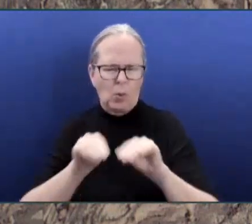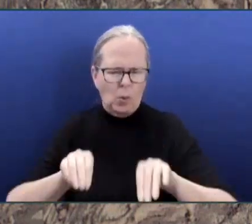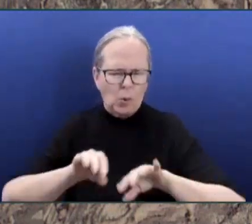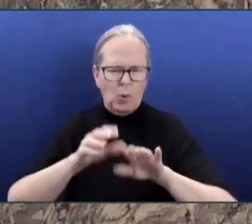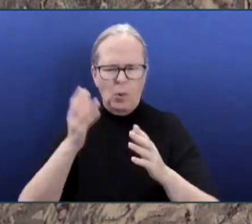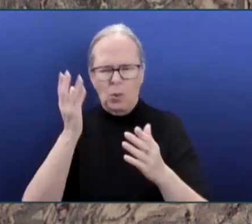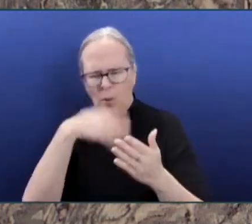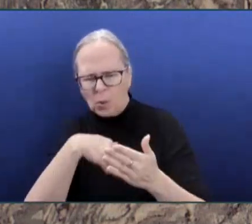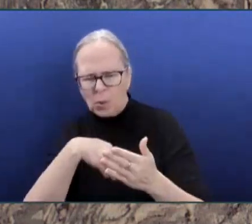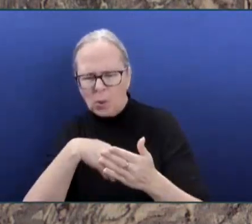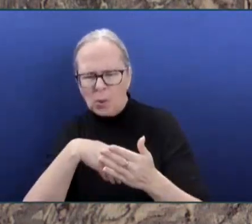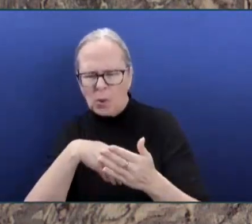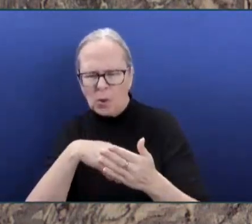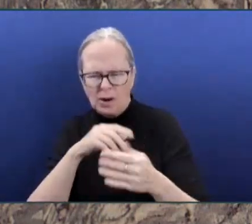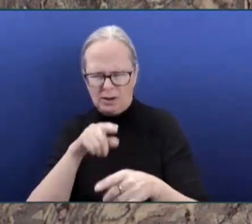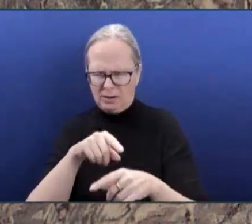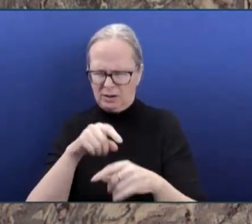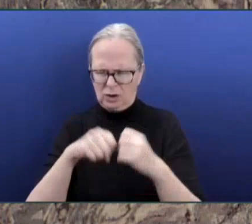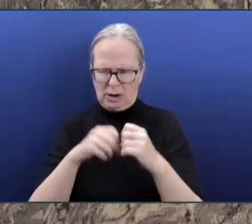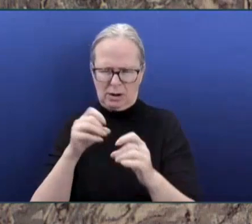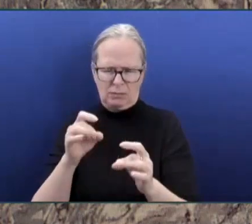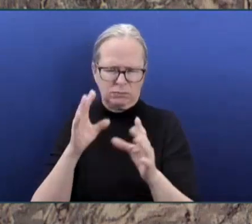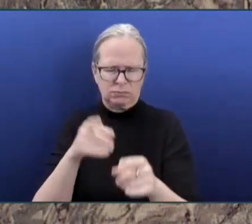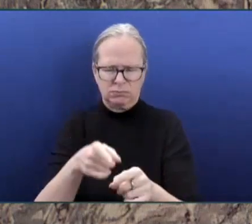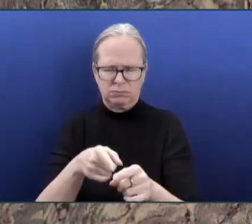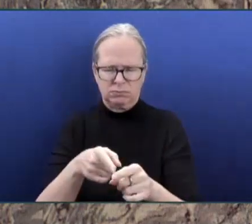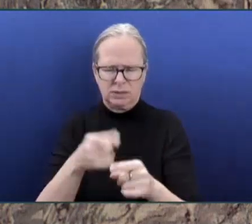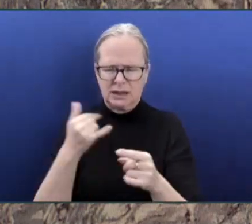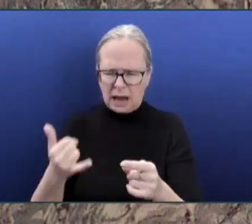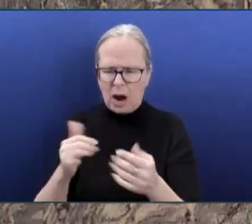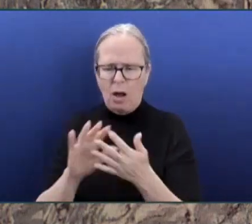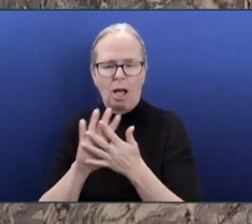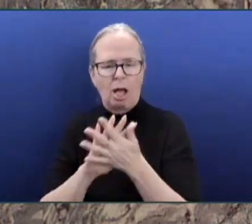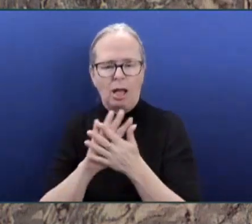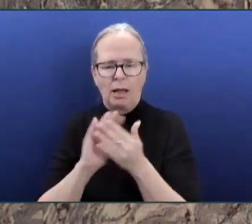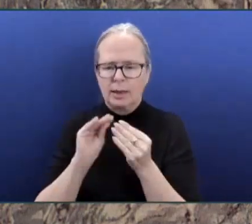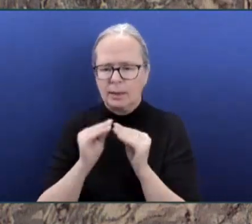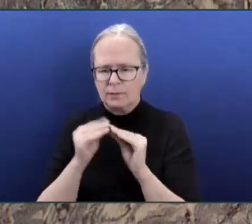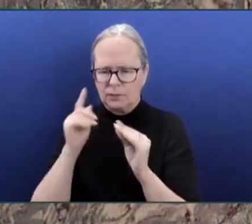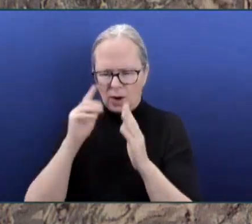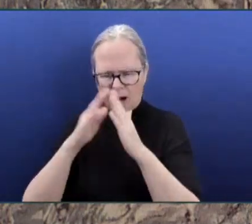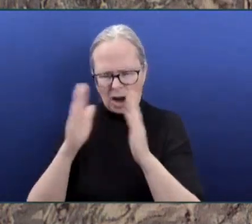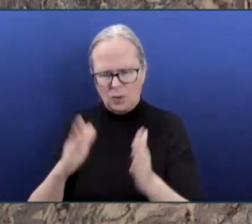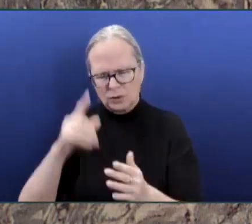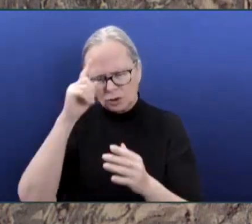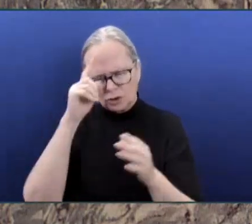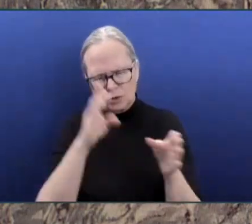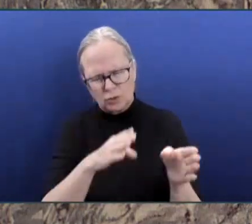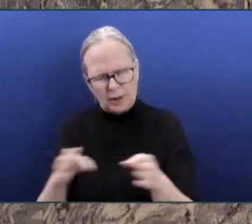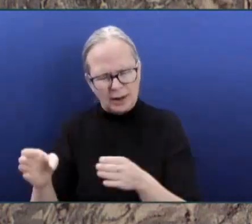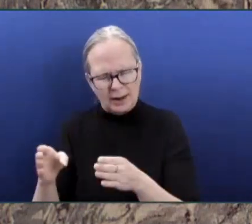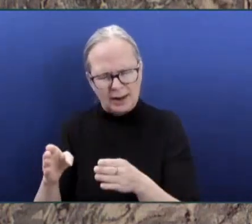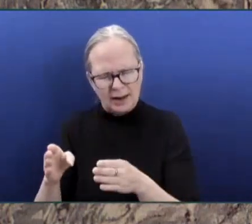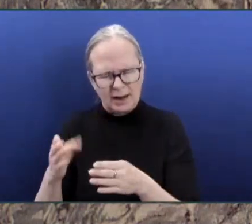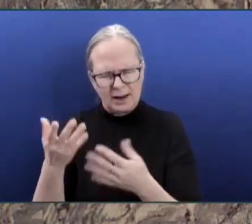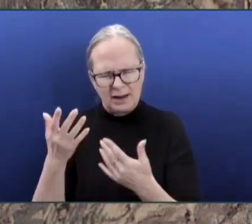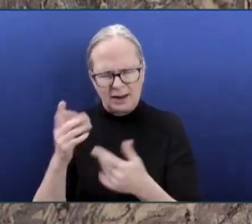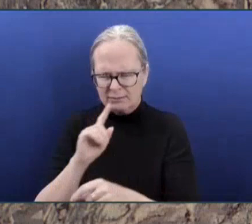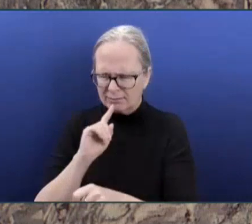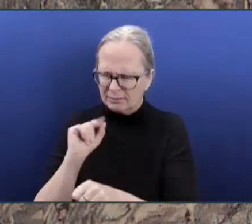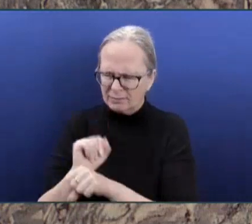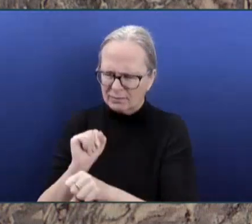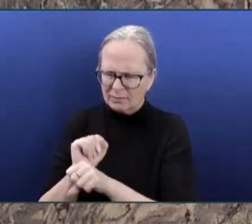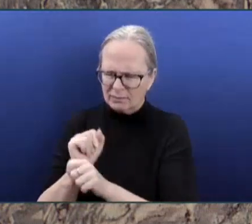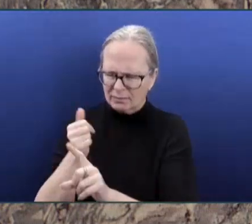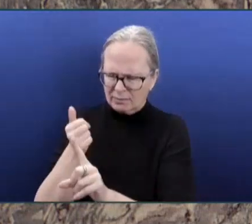for a budget approach to their housing strategy. The reality is this two-term, 6-year NDP government has